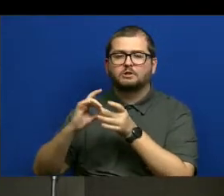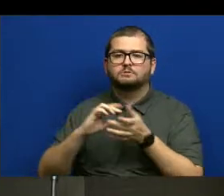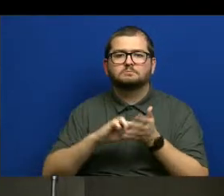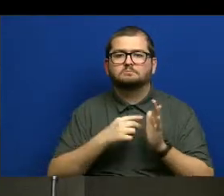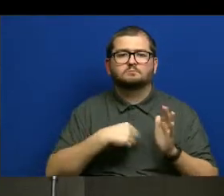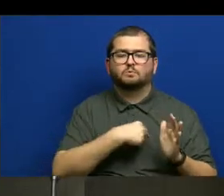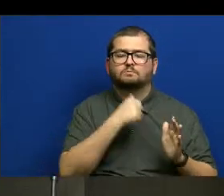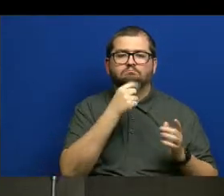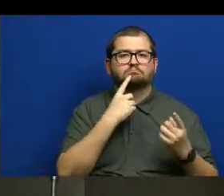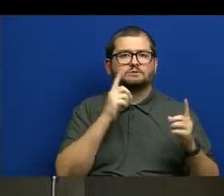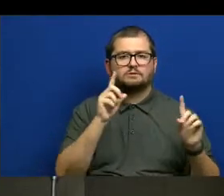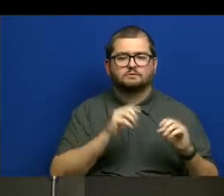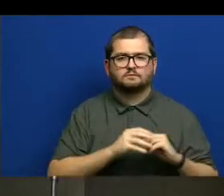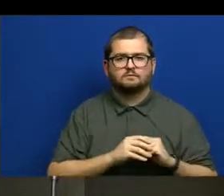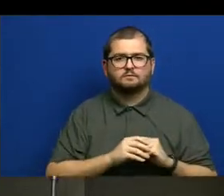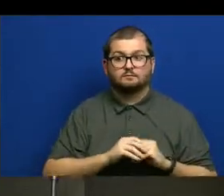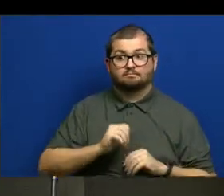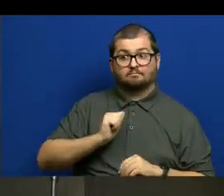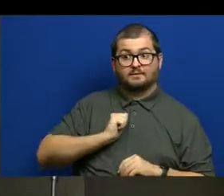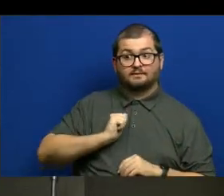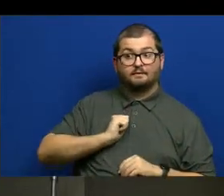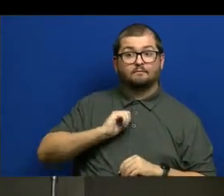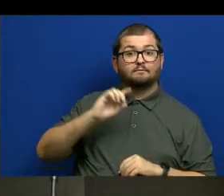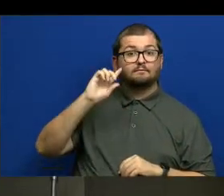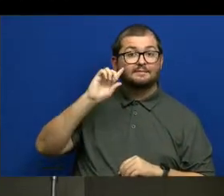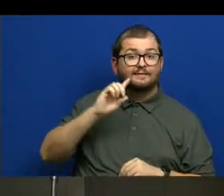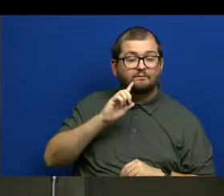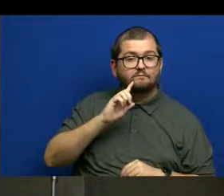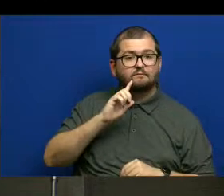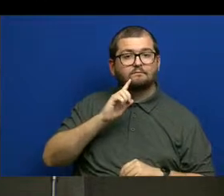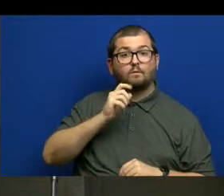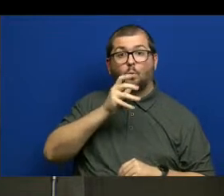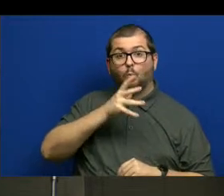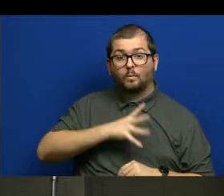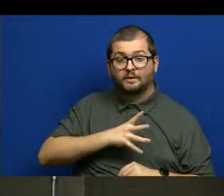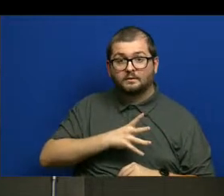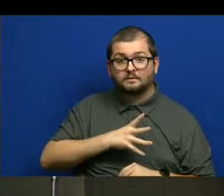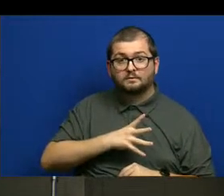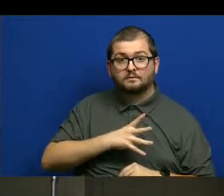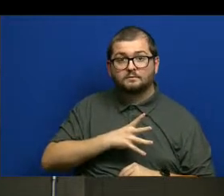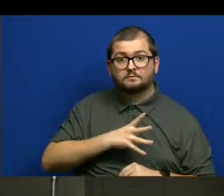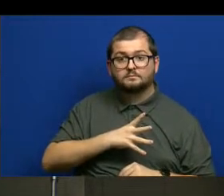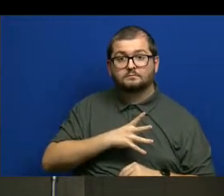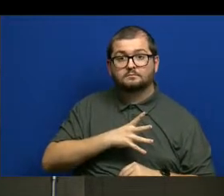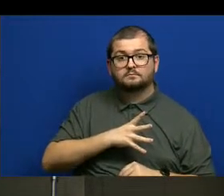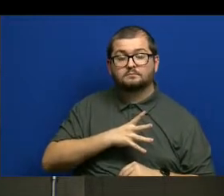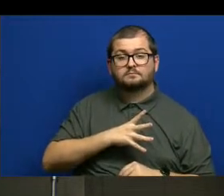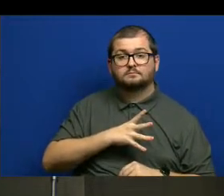My work as a deaf individual and as a woman,